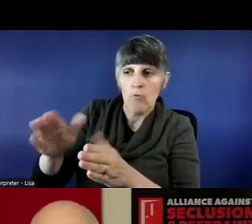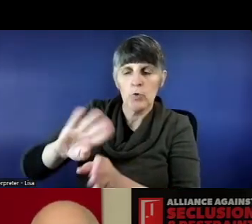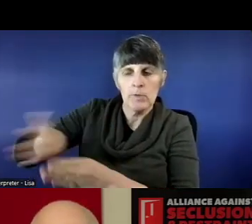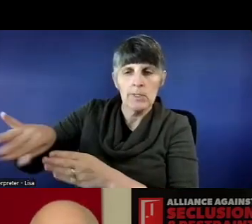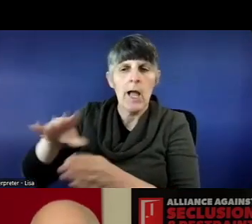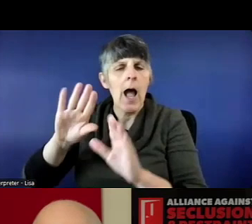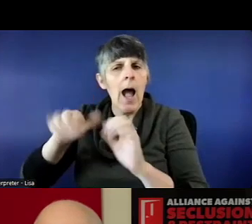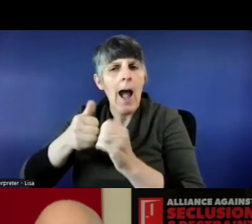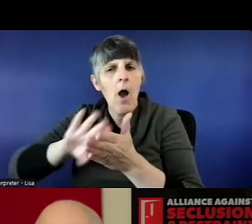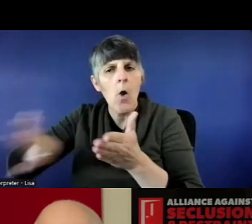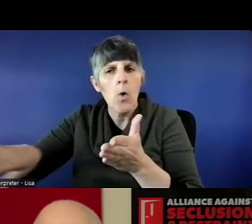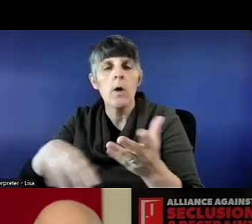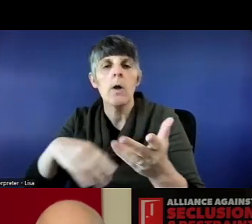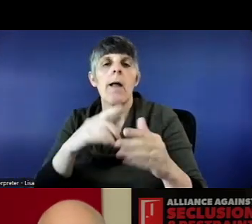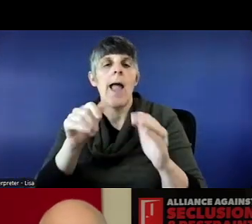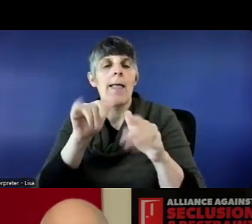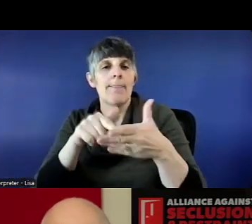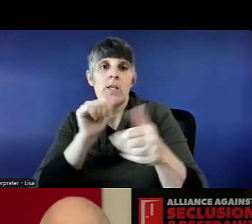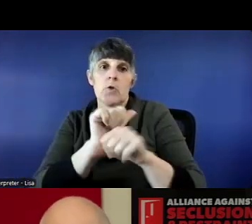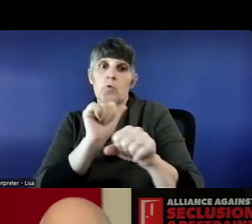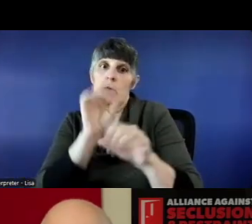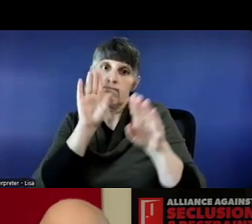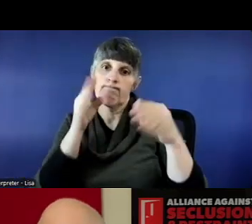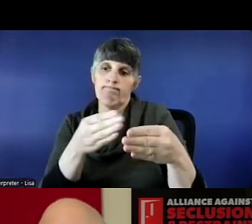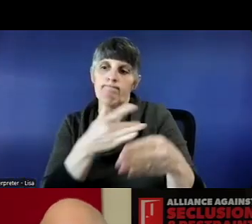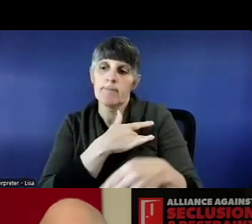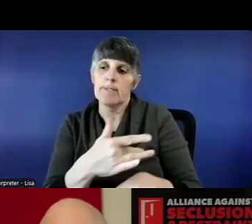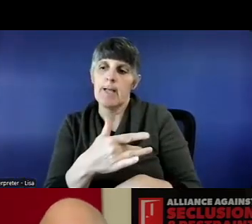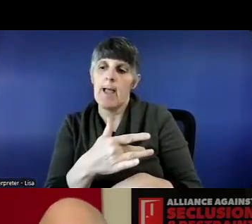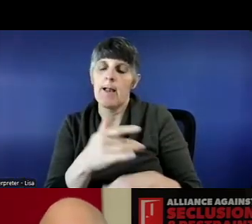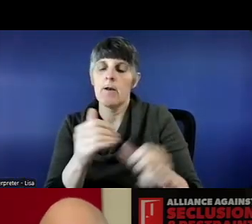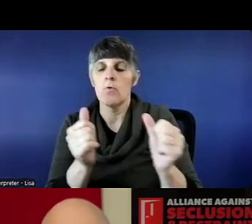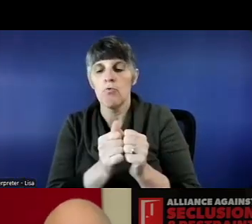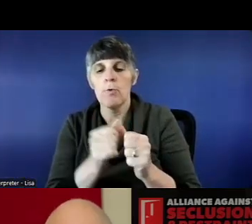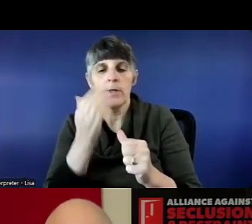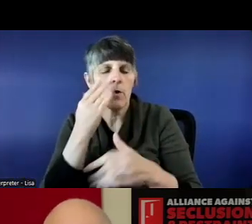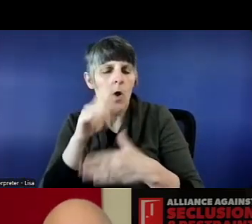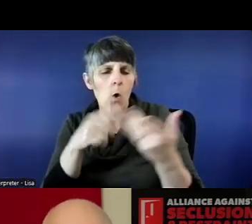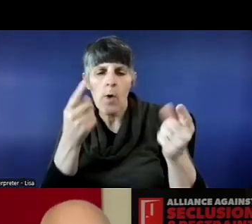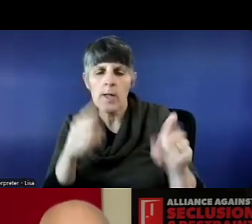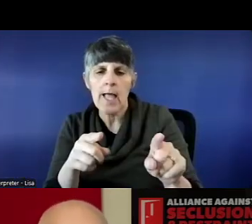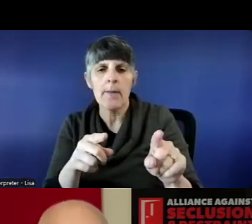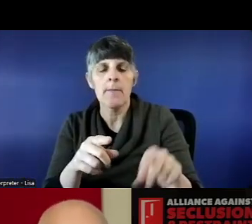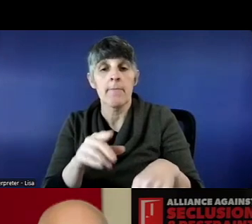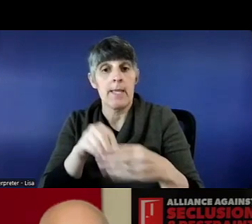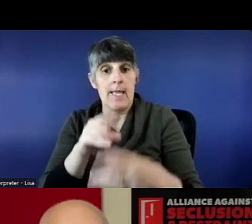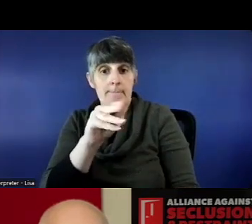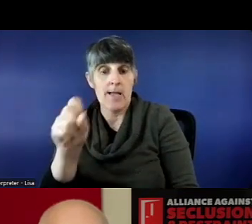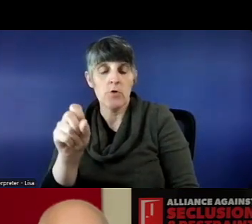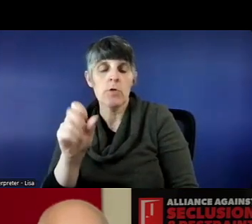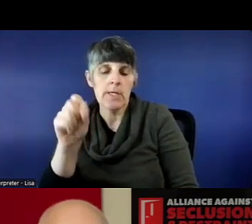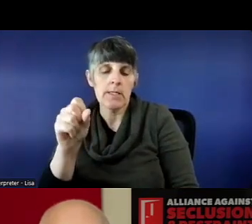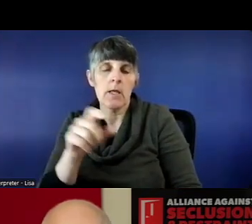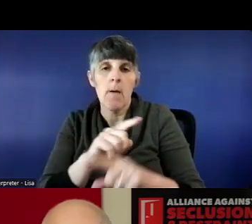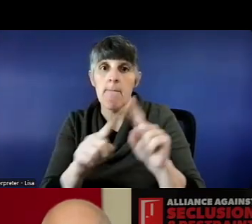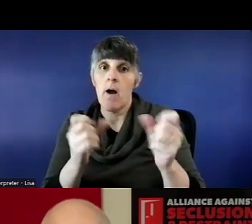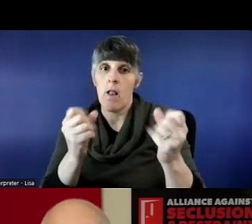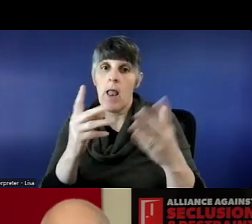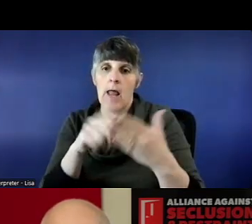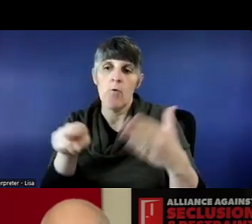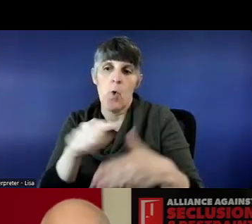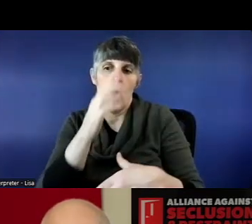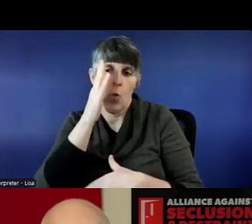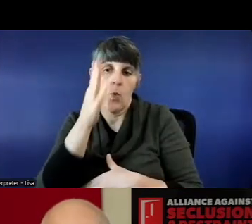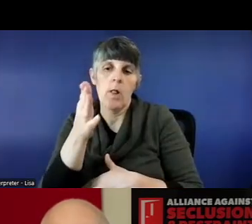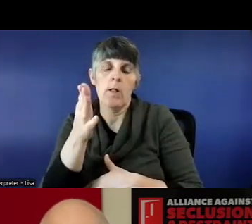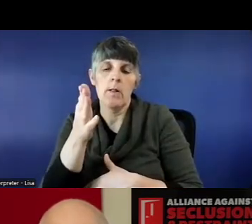And this work, of course, has been focused on, what's happening there in Massachusetts, but much of what you're going to